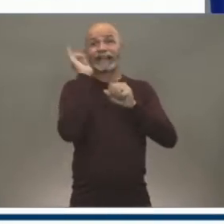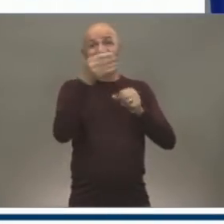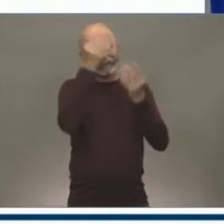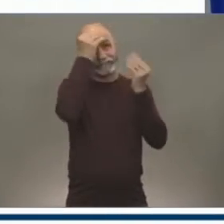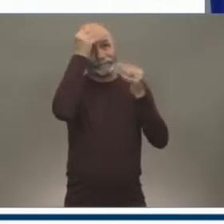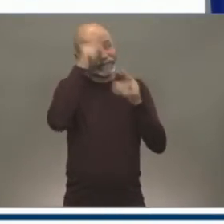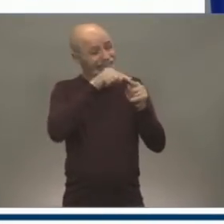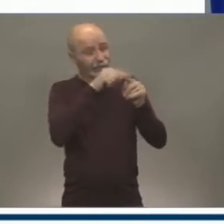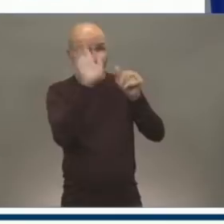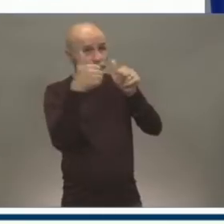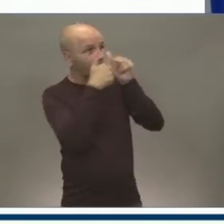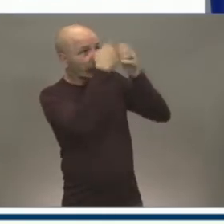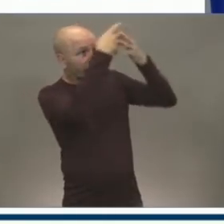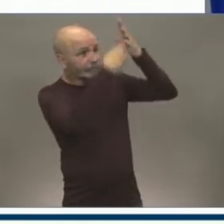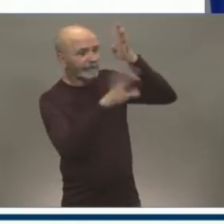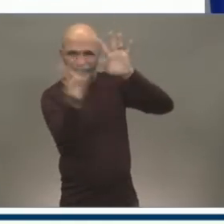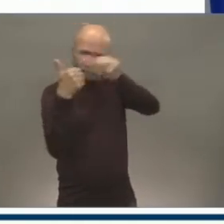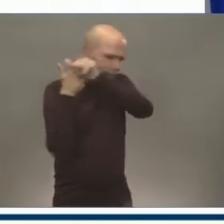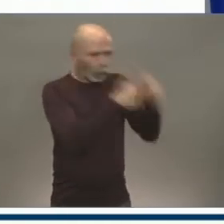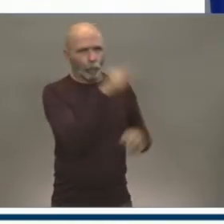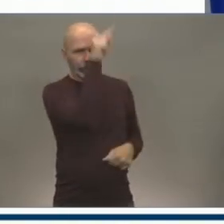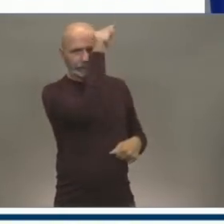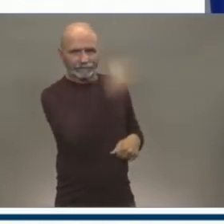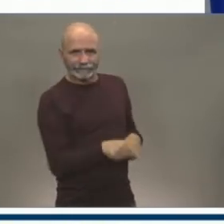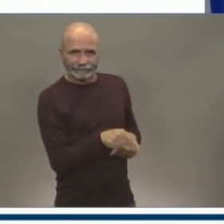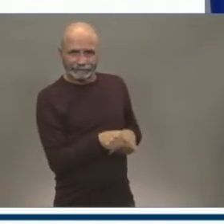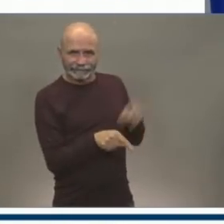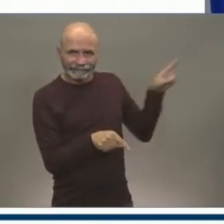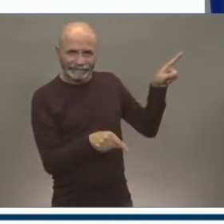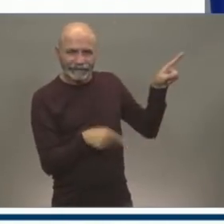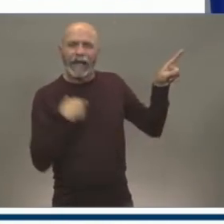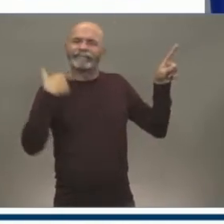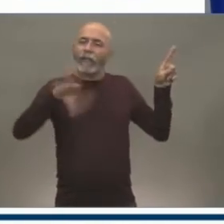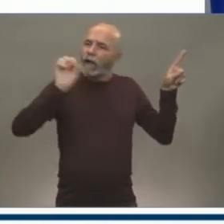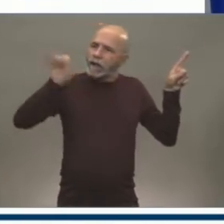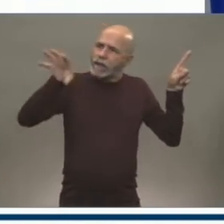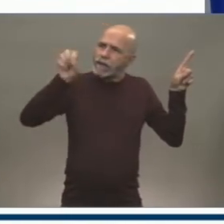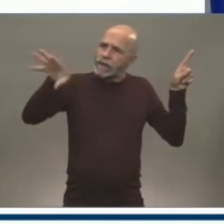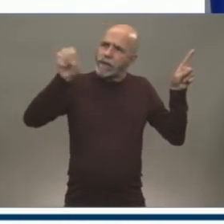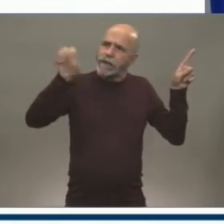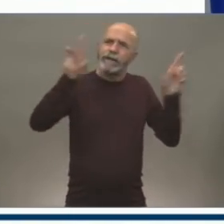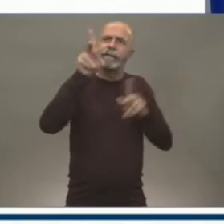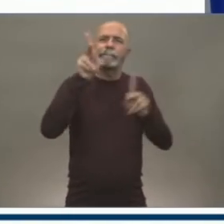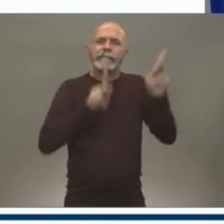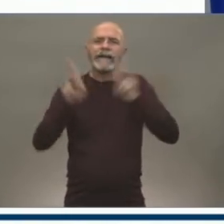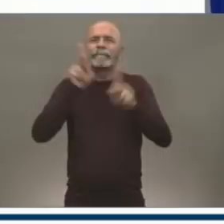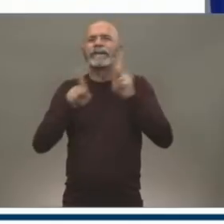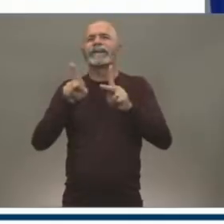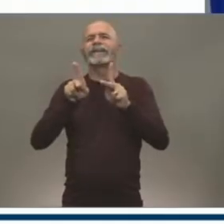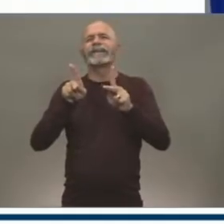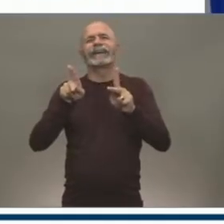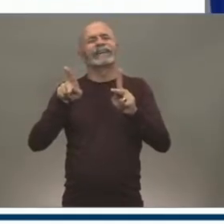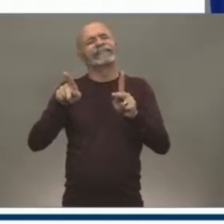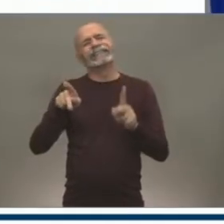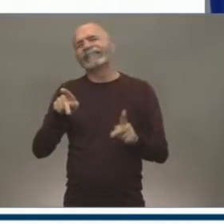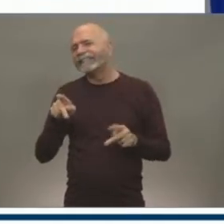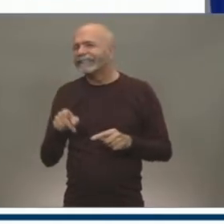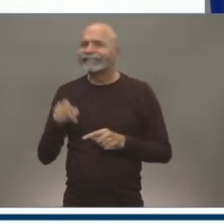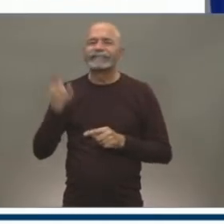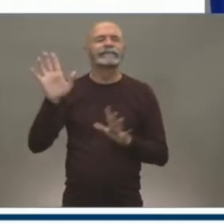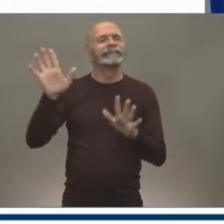just caution everyone, first and foremost, let's continue to do what we've been trying to do from the very beginning, be kind to each